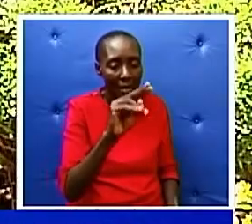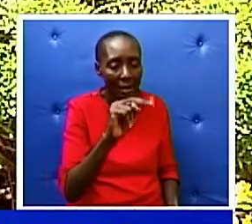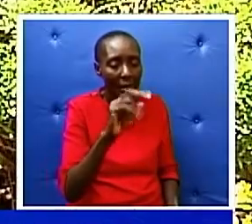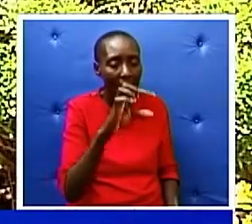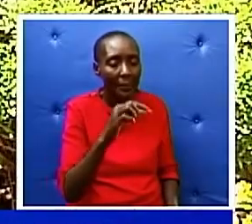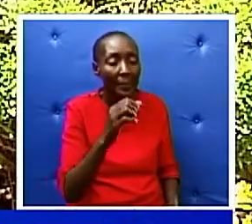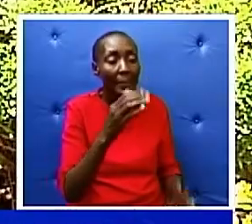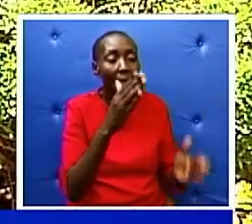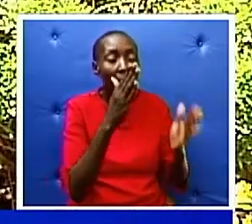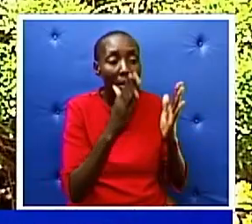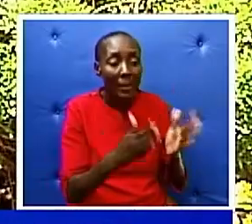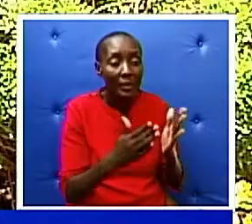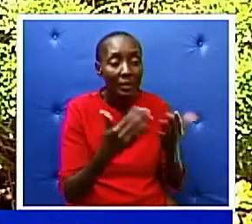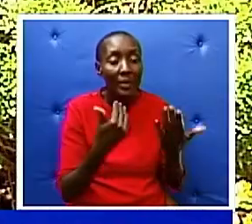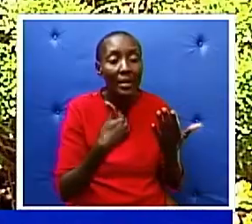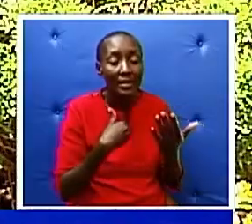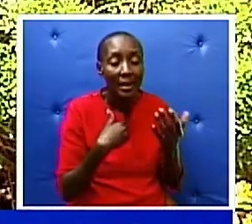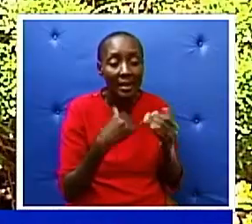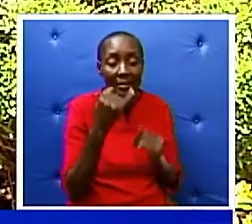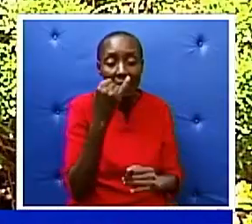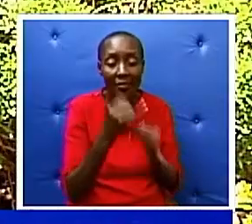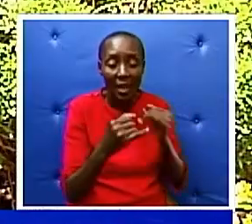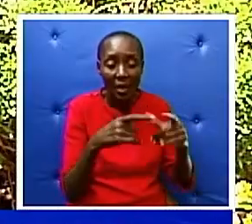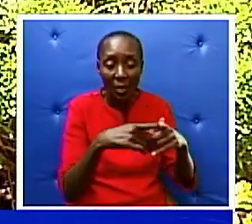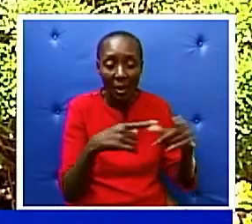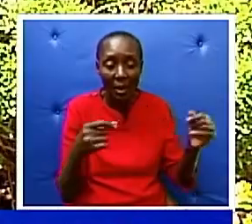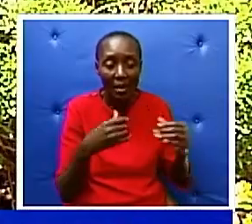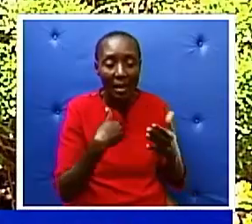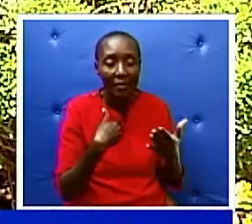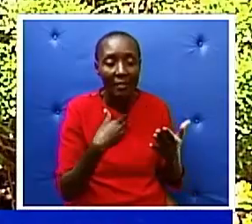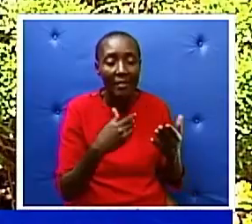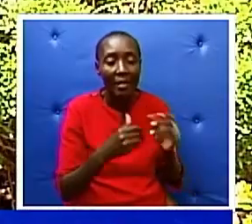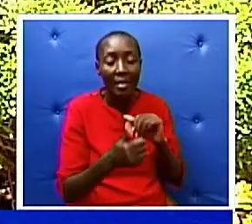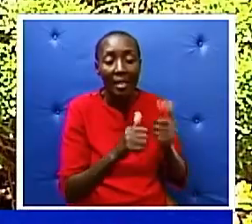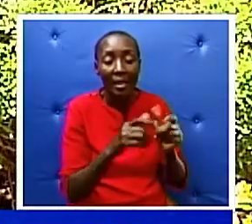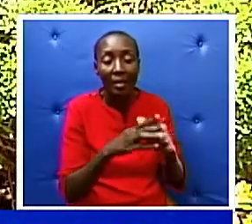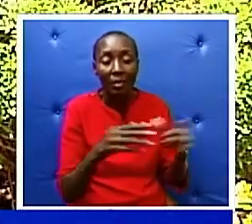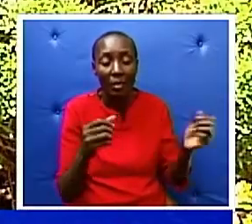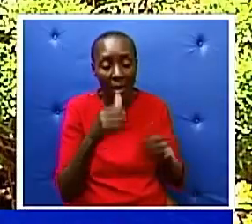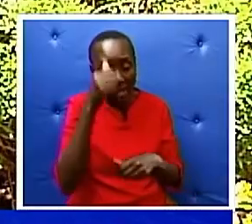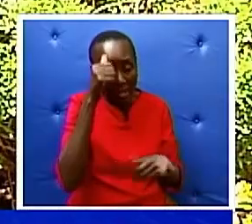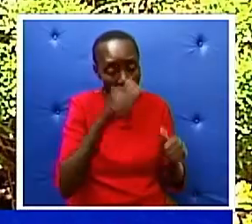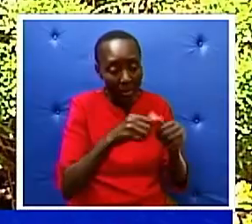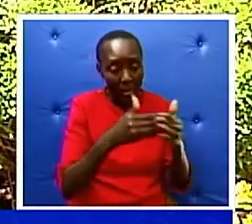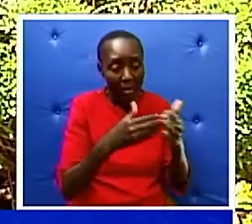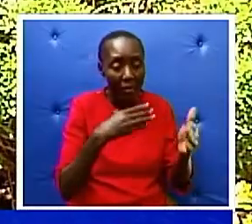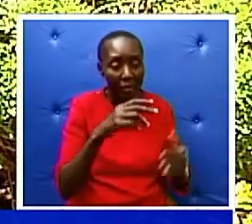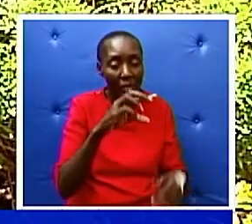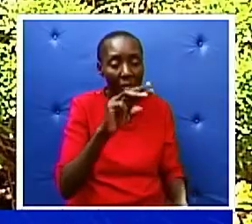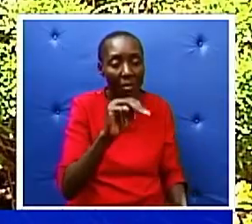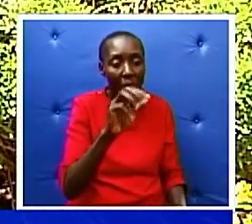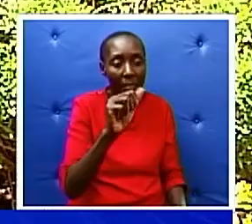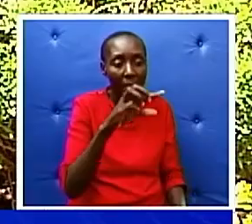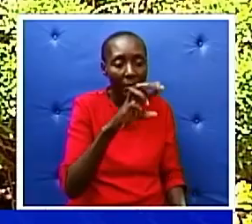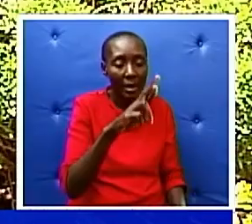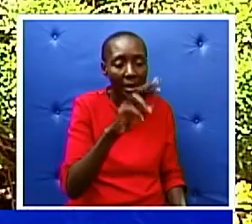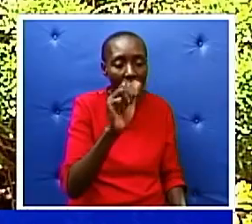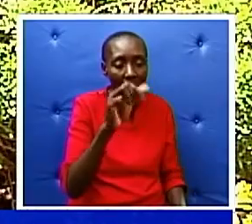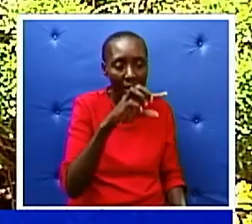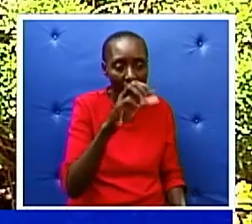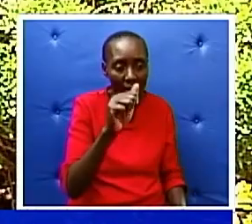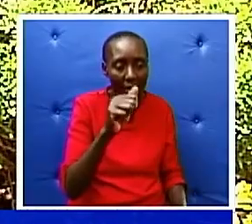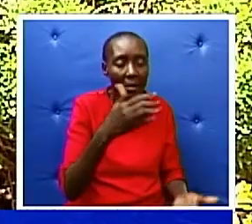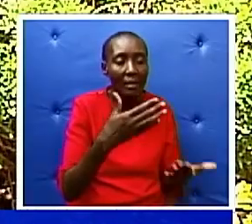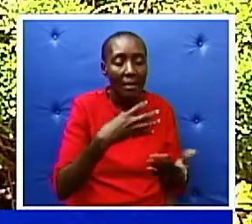long game. You will remember before Maraga left, he handed Uhuru an advisory to dissolve